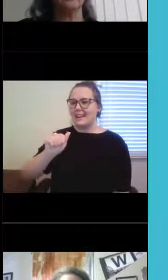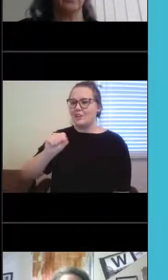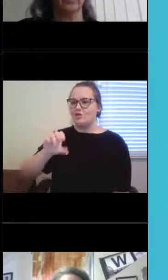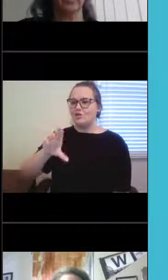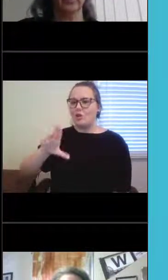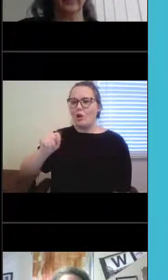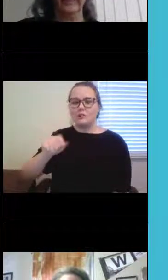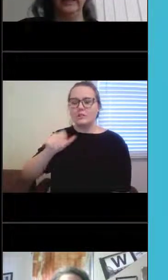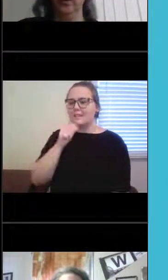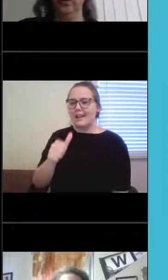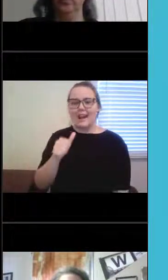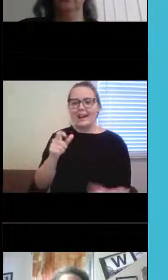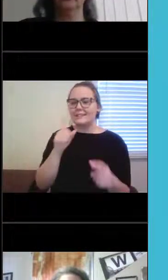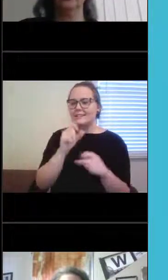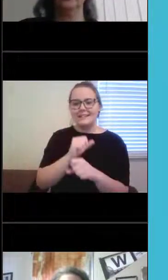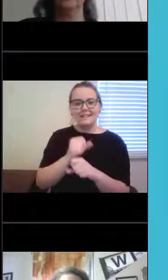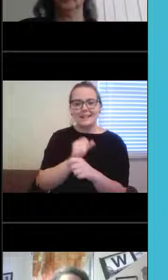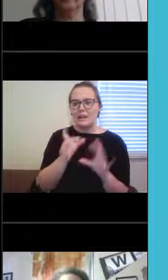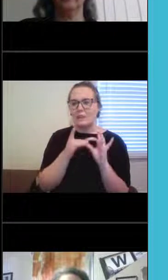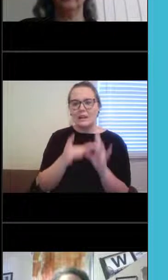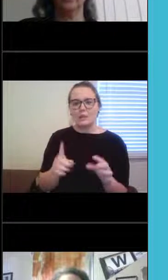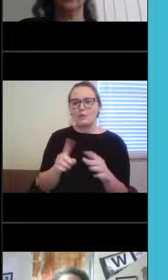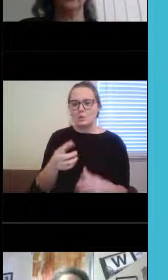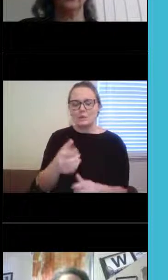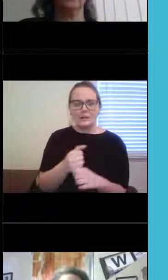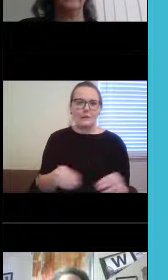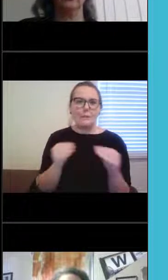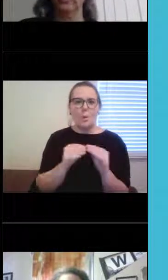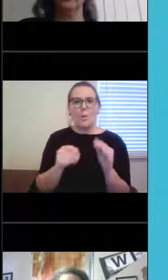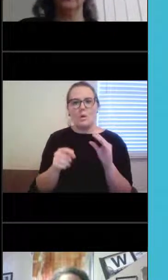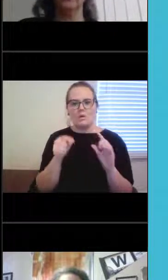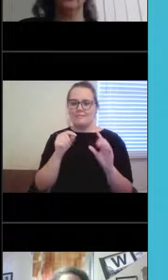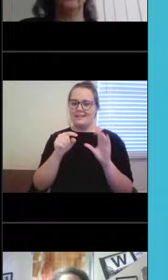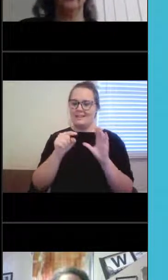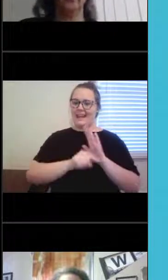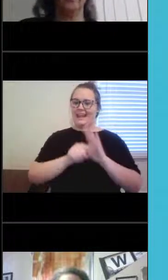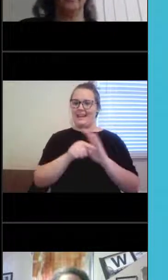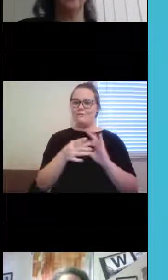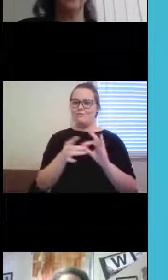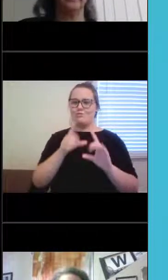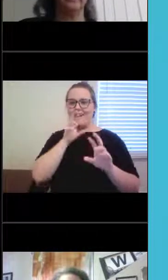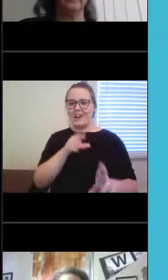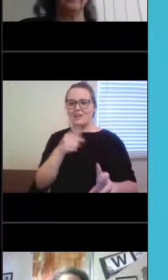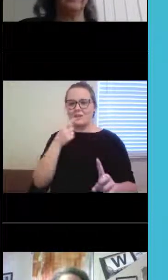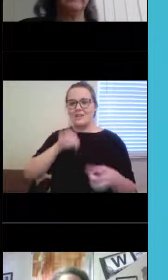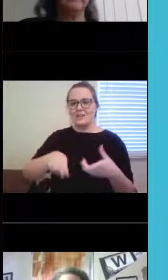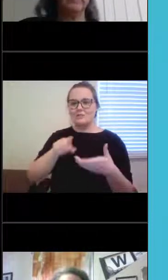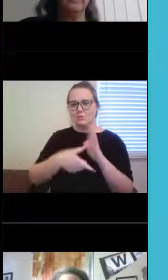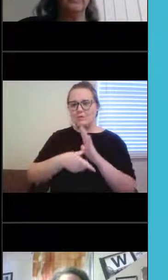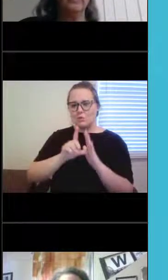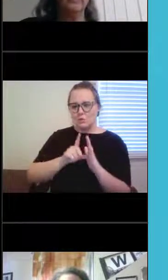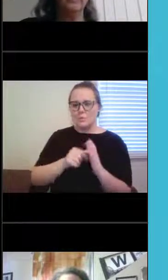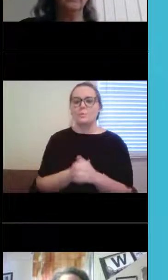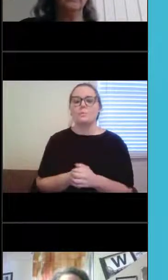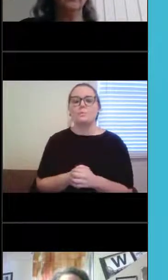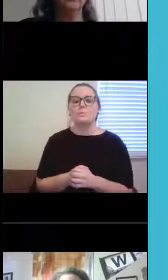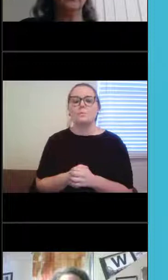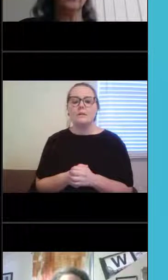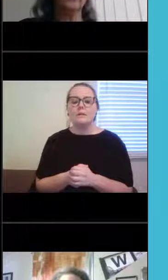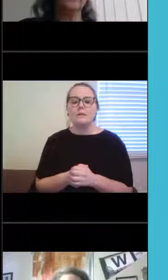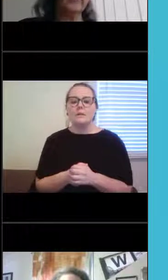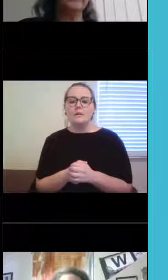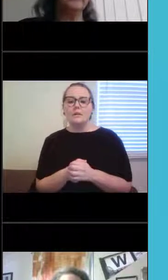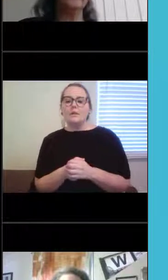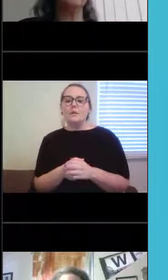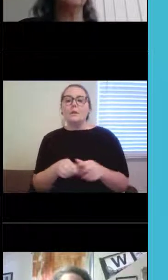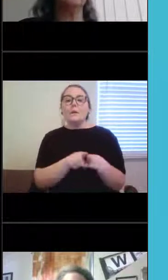not statistically related to receiving more of these negative social reactions in this review of studies. And we